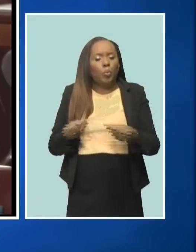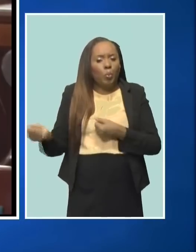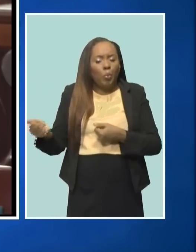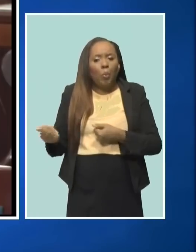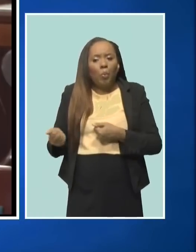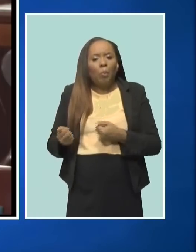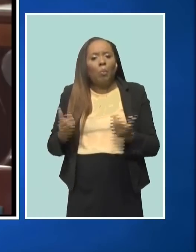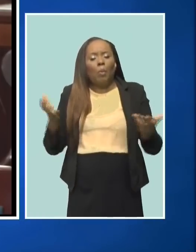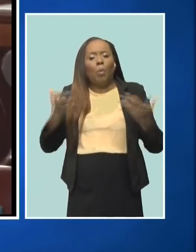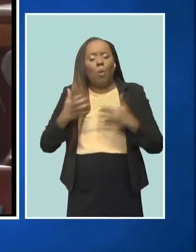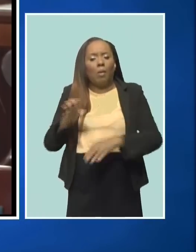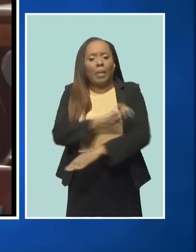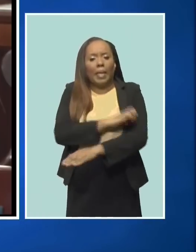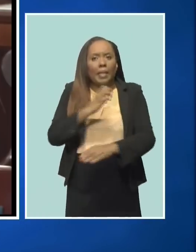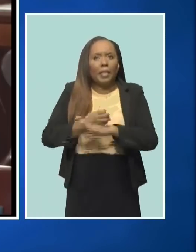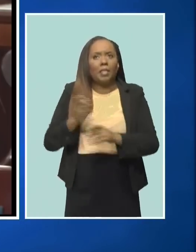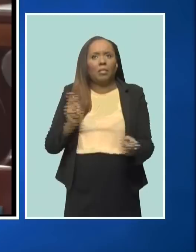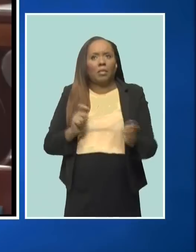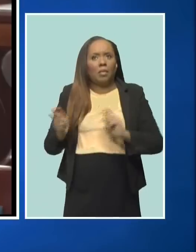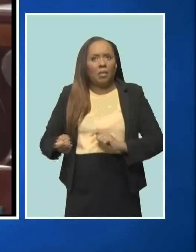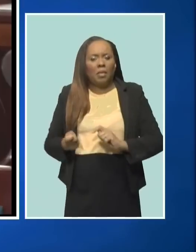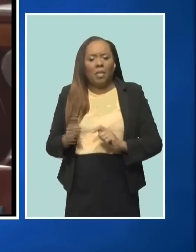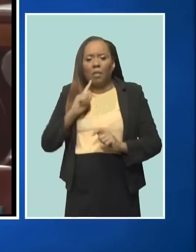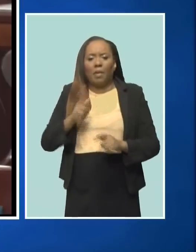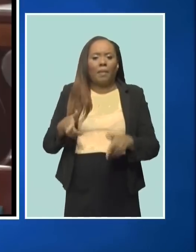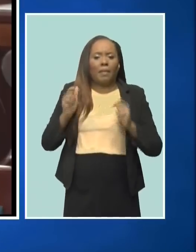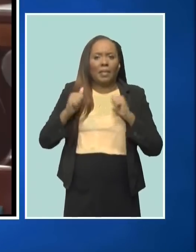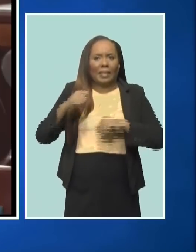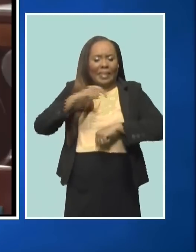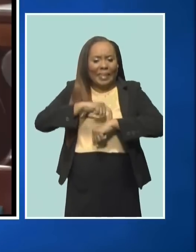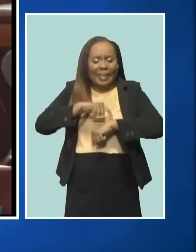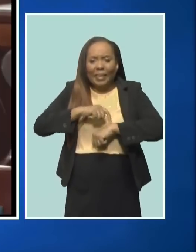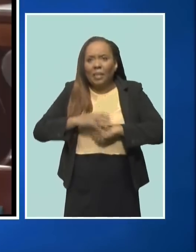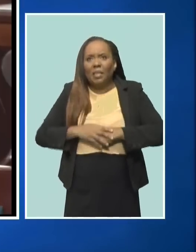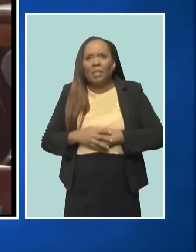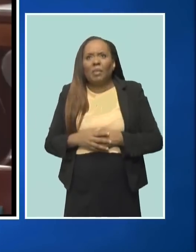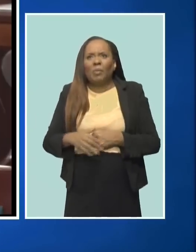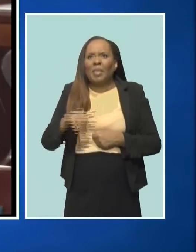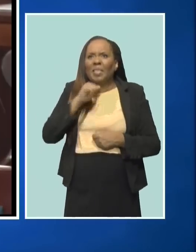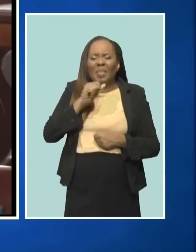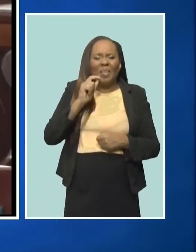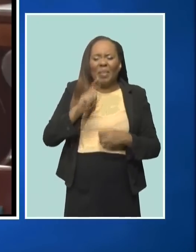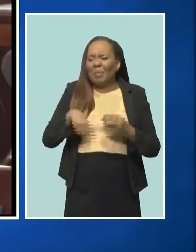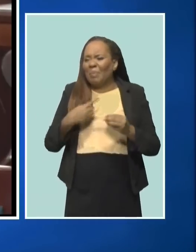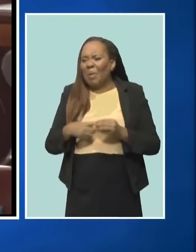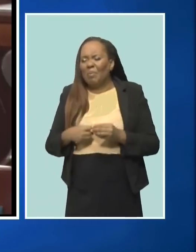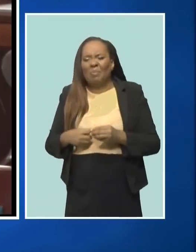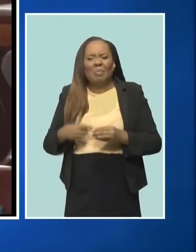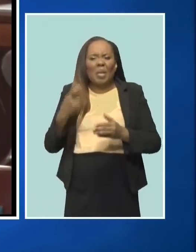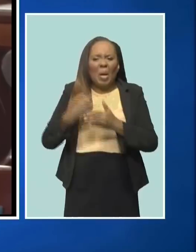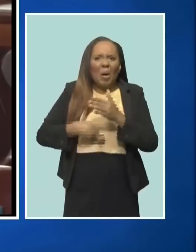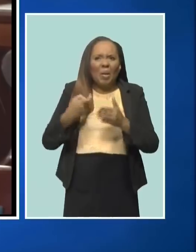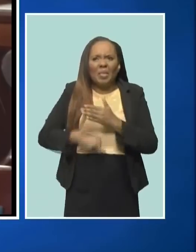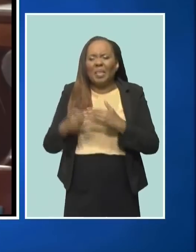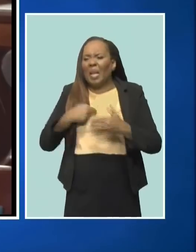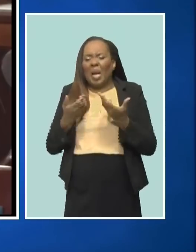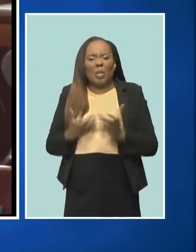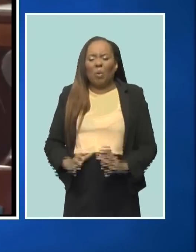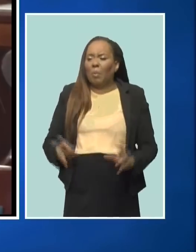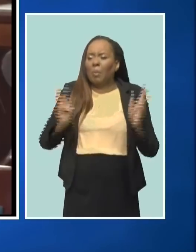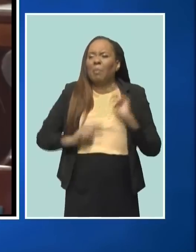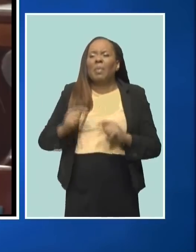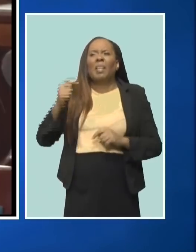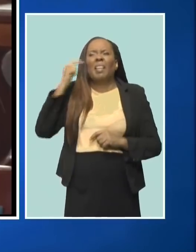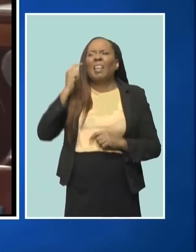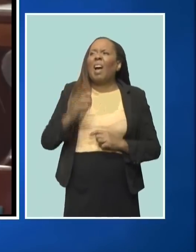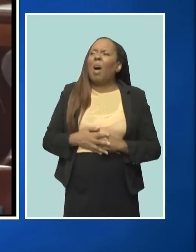with energy transformation in the fastest possible time. We are not dealing with price setting, and I don't want the public to for us to